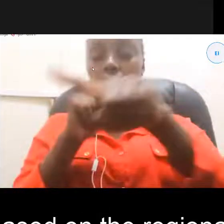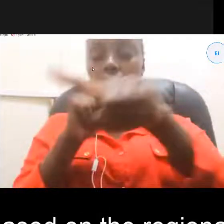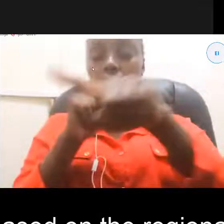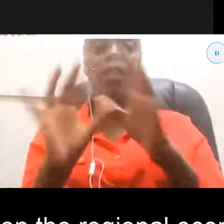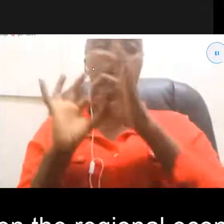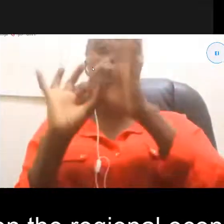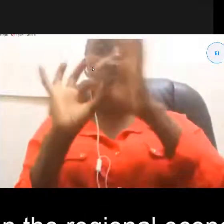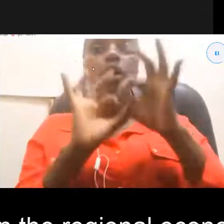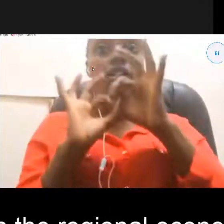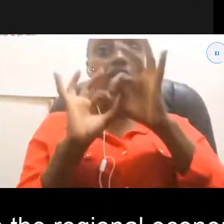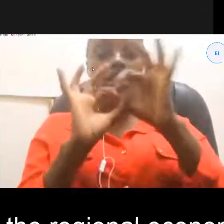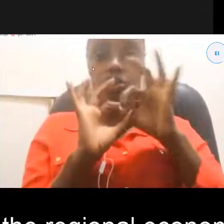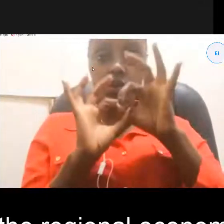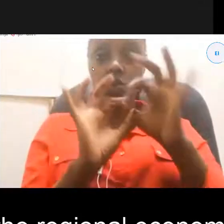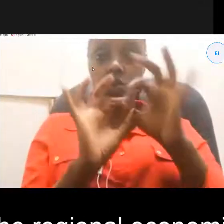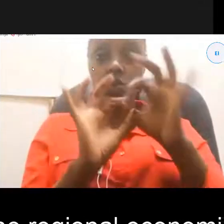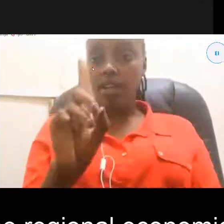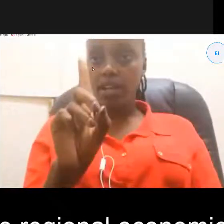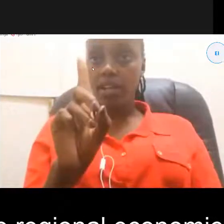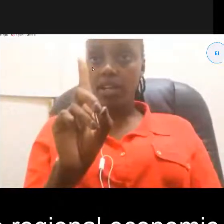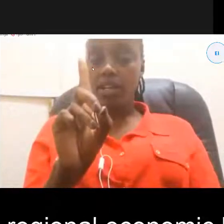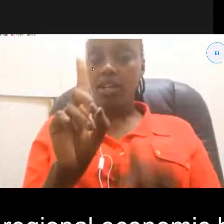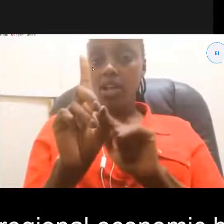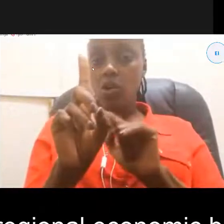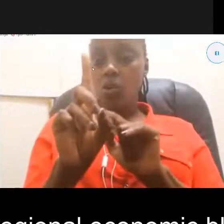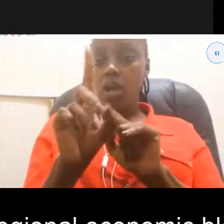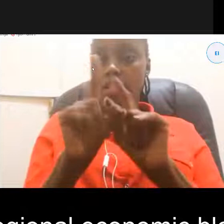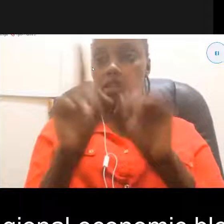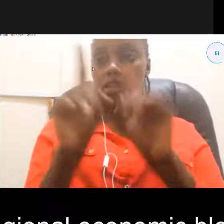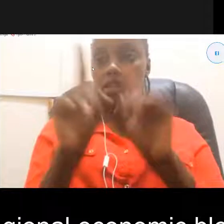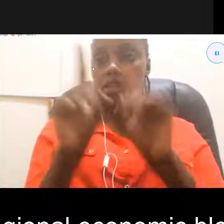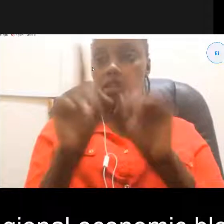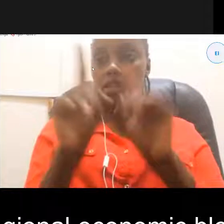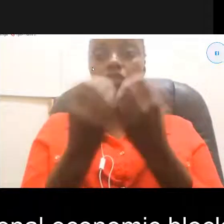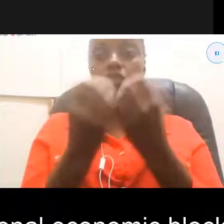one of the Rwanda